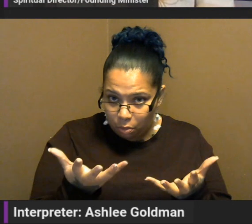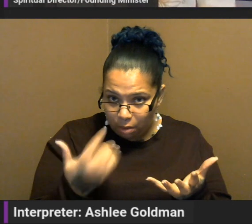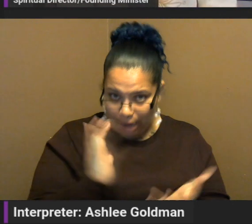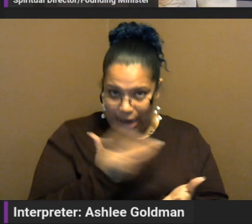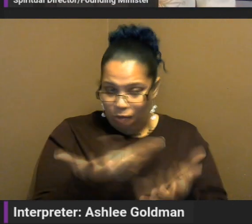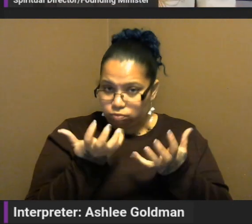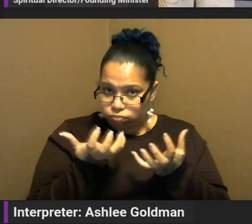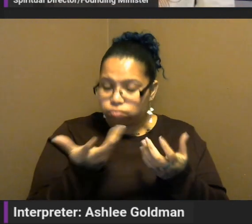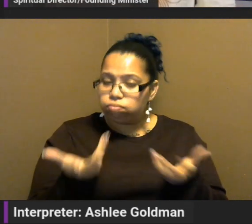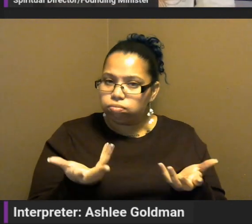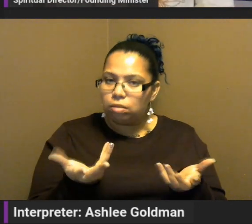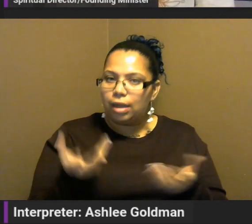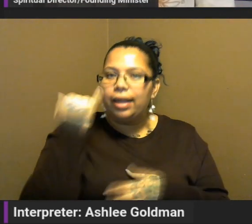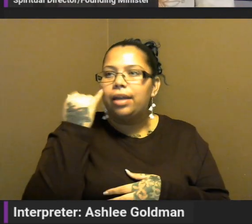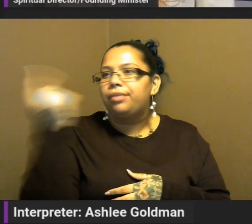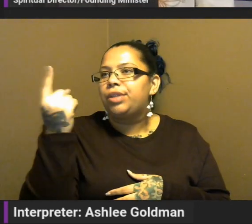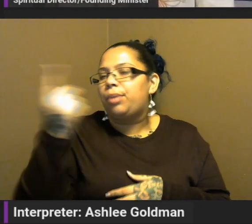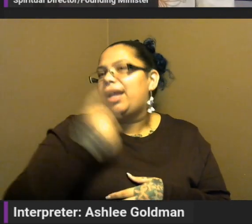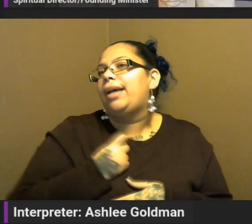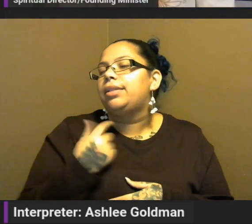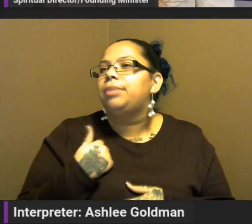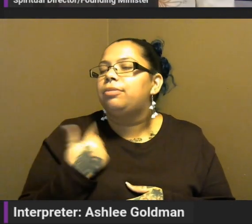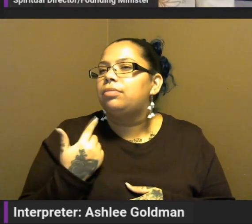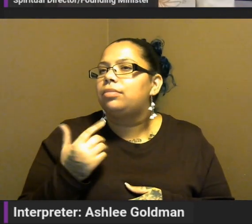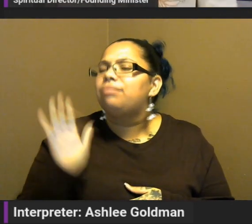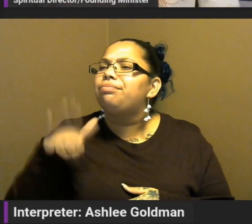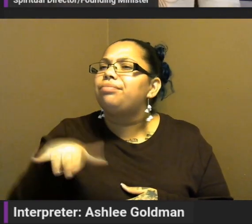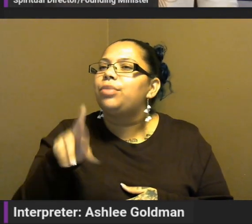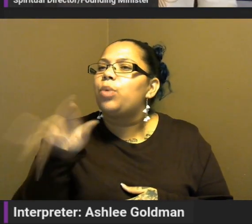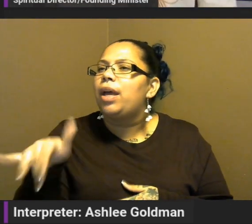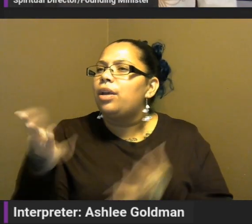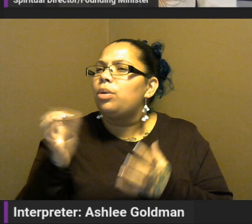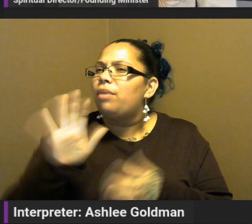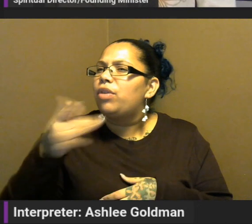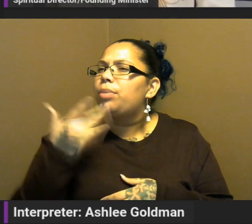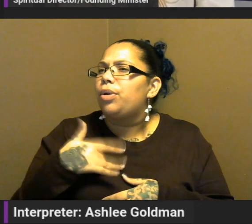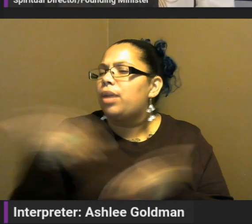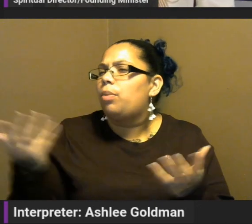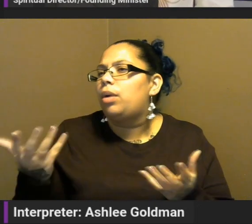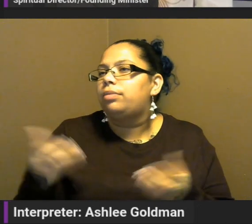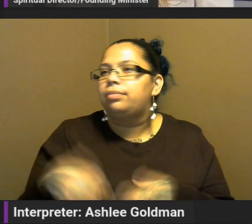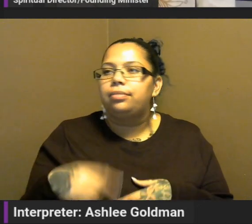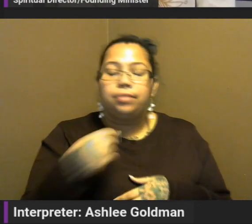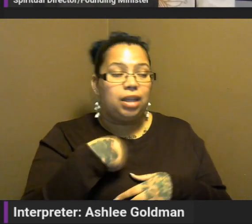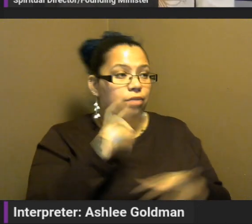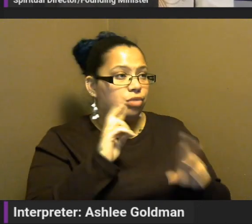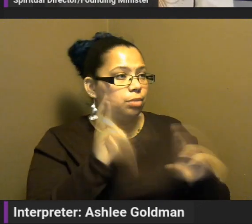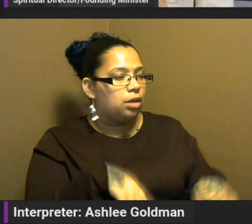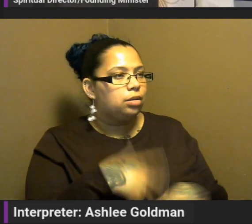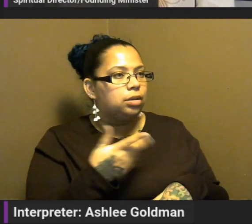say, someone asked me, Ray, what do you want for your birthday? I just want to be loved. What does that really